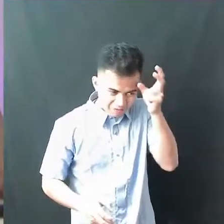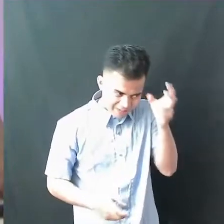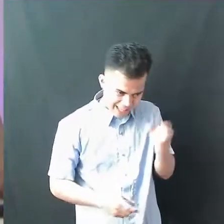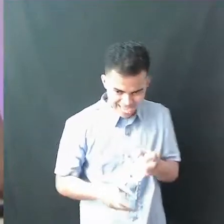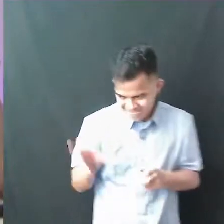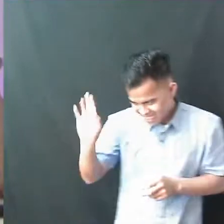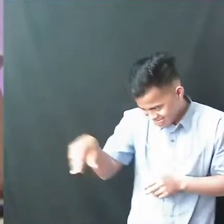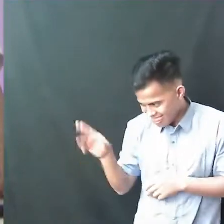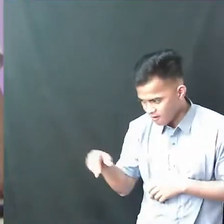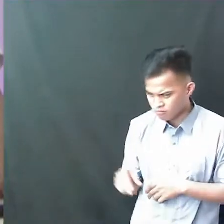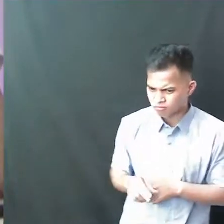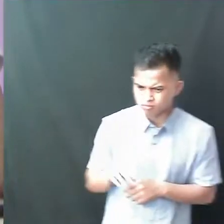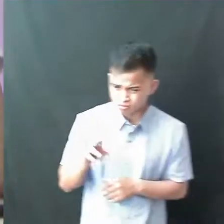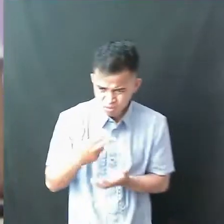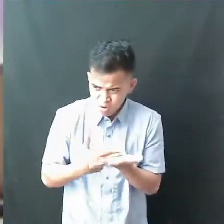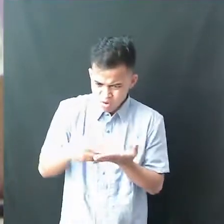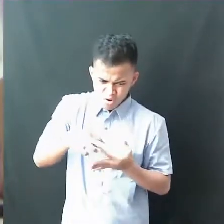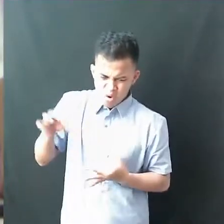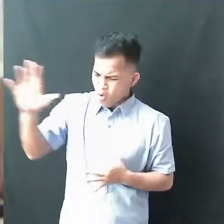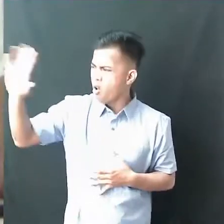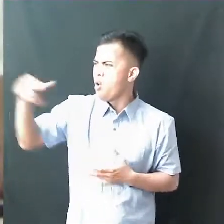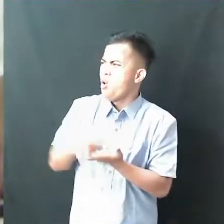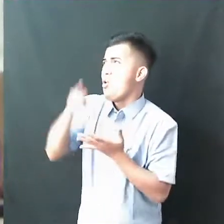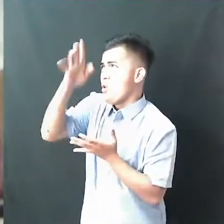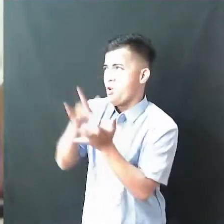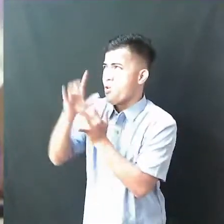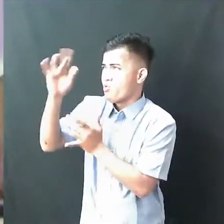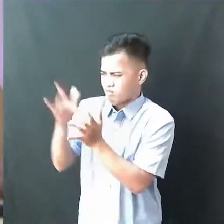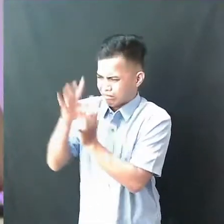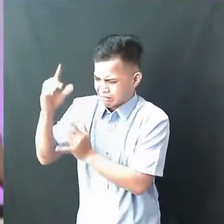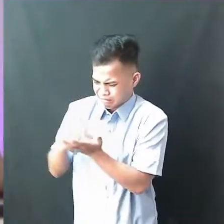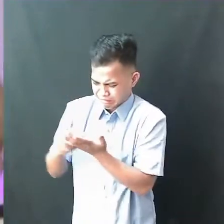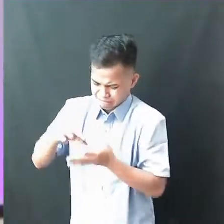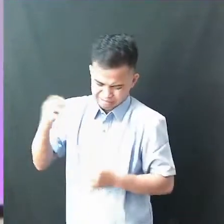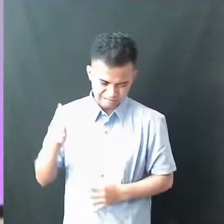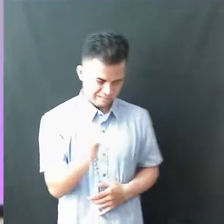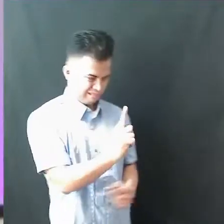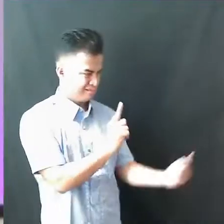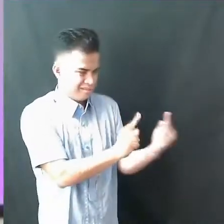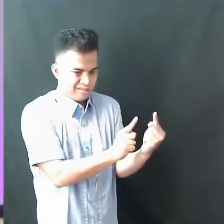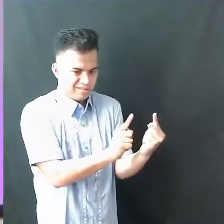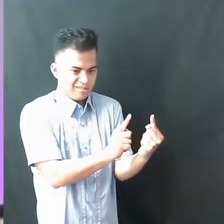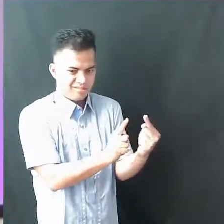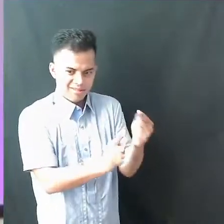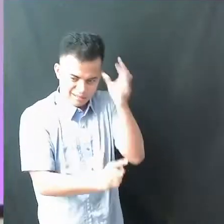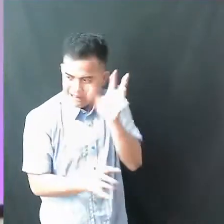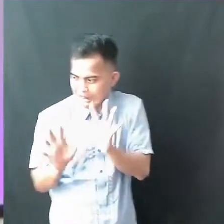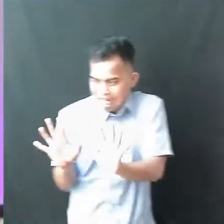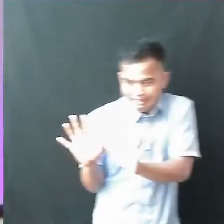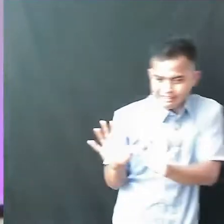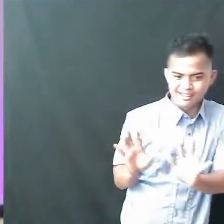to God and let the inner man be controlled by the Spirit of God. Hold fast